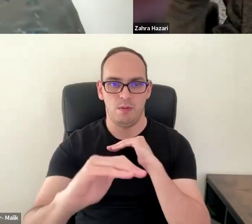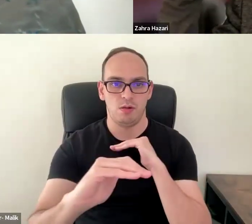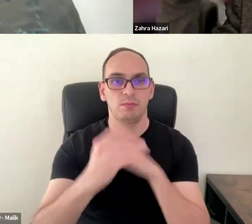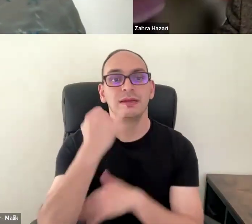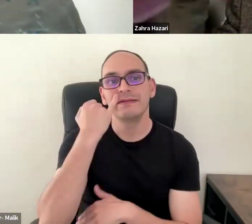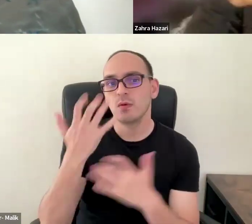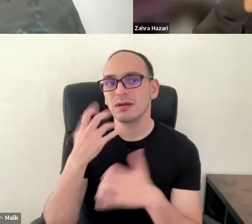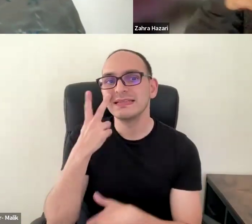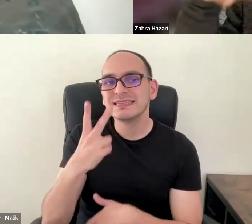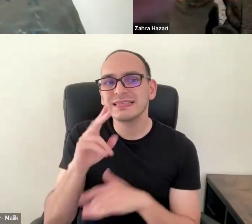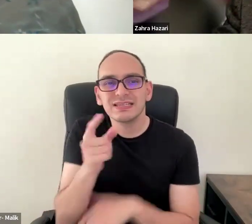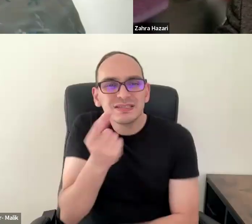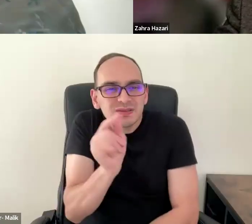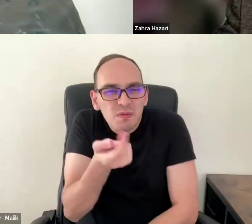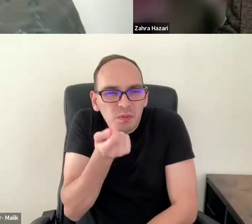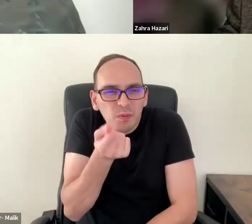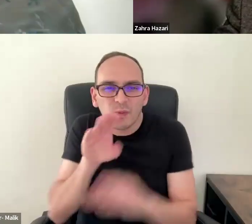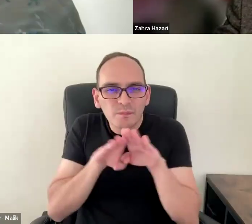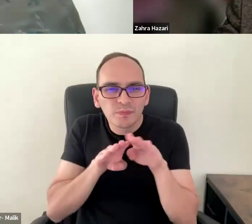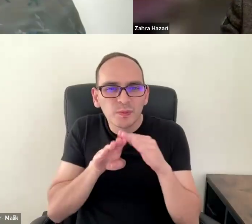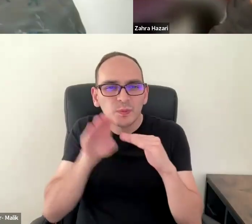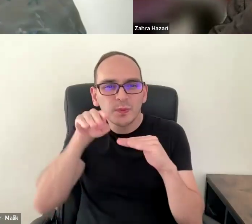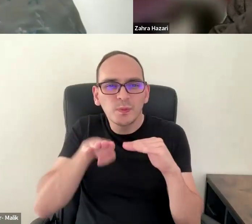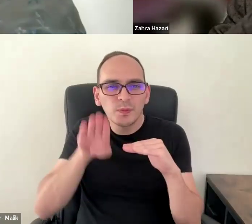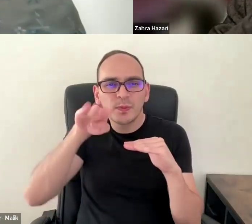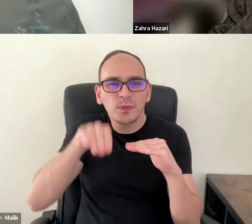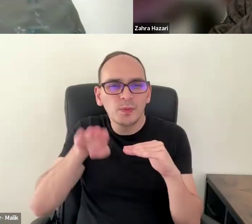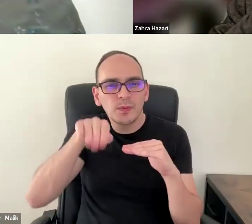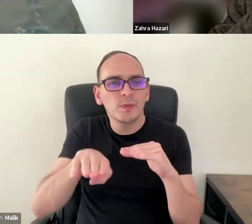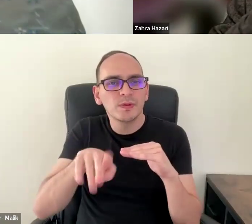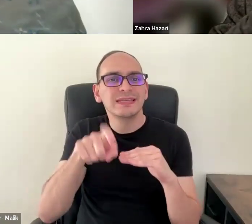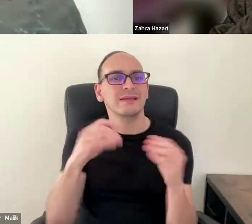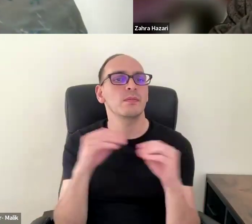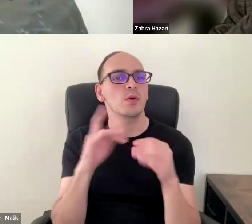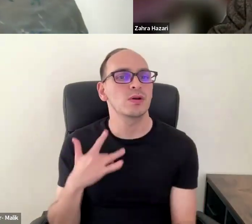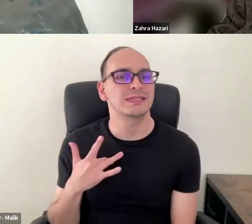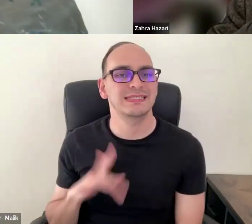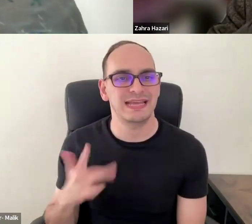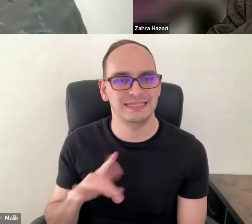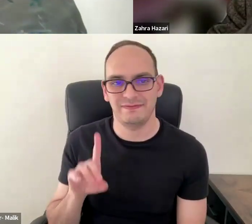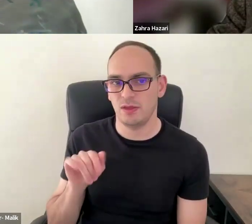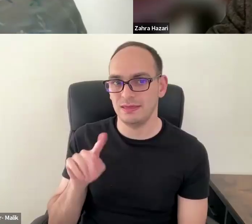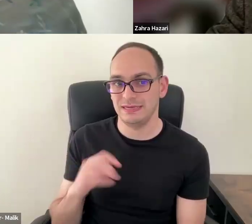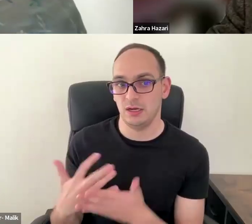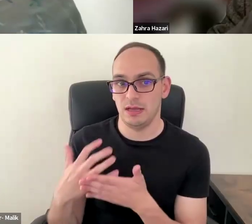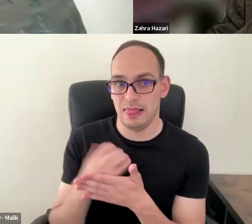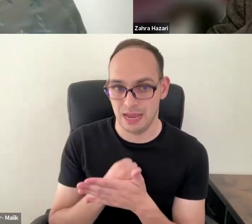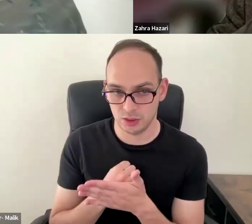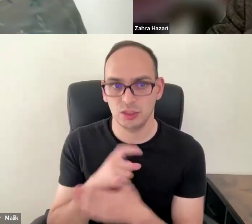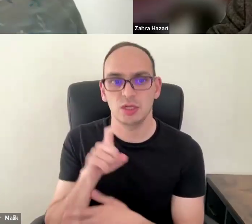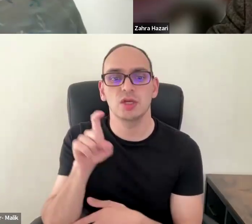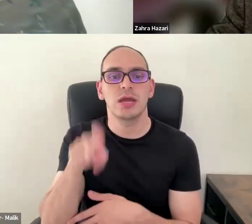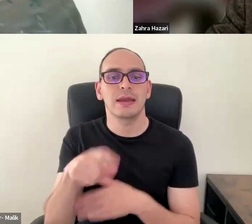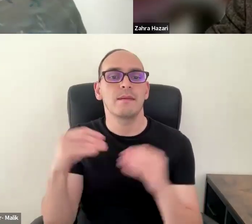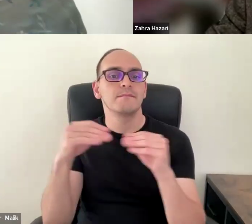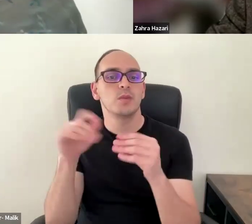to see small fluctuations and changes, then you needed to be more sensitive in the data collection. So you needed to collect